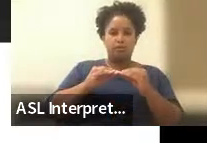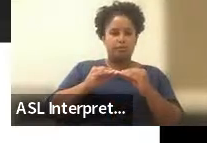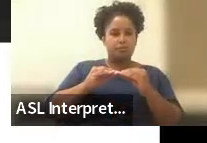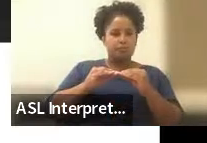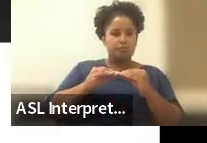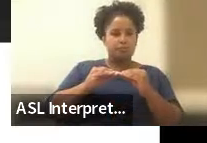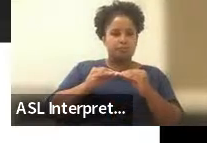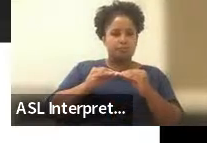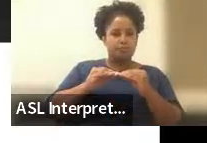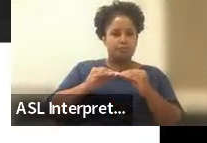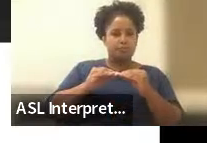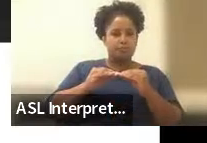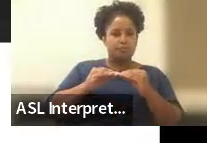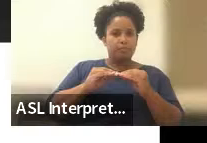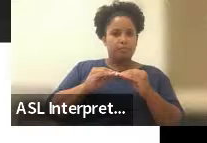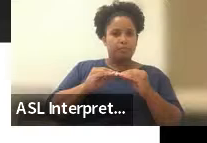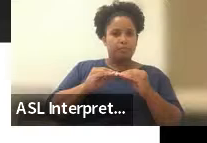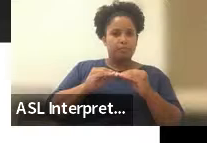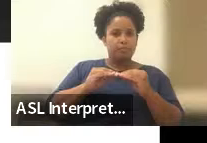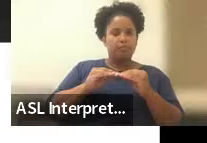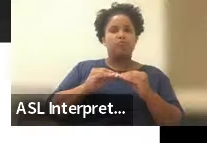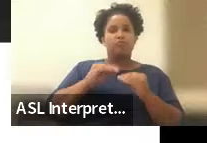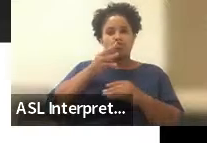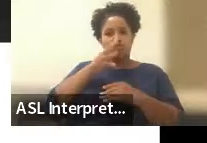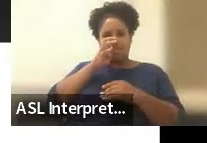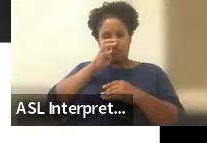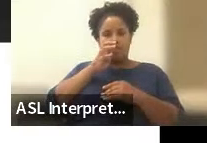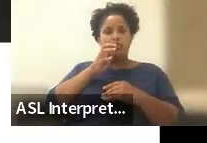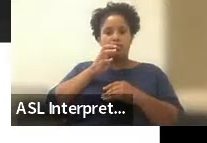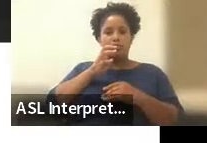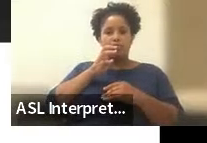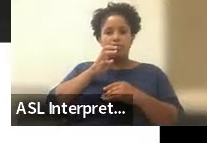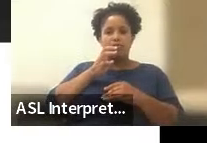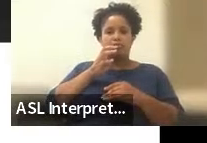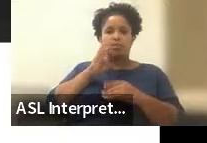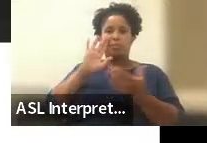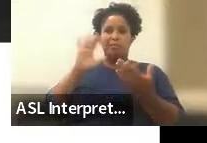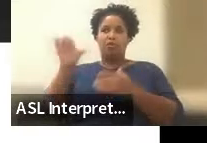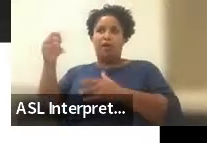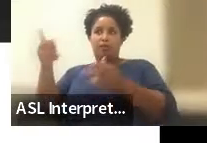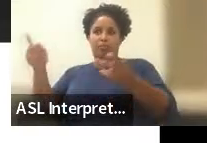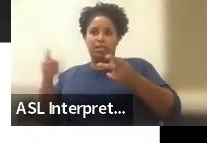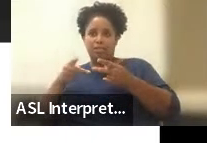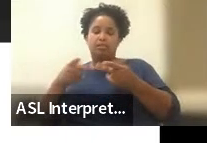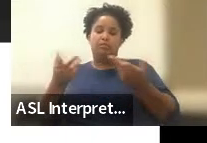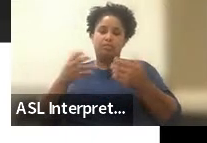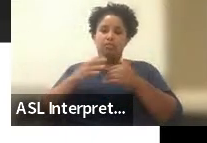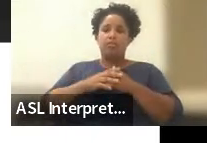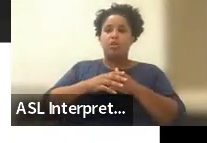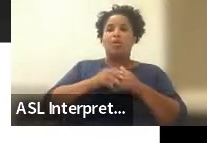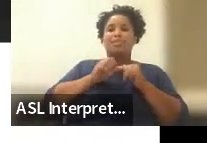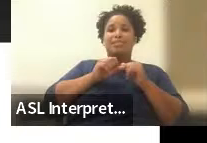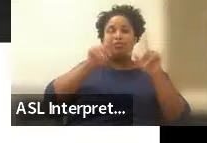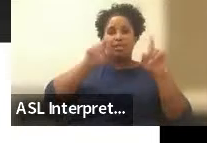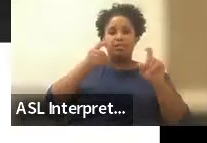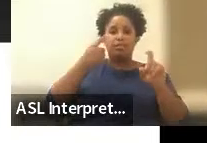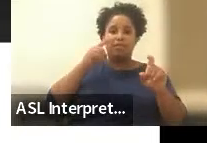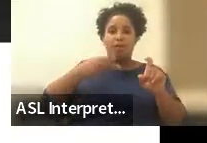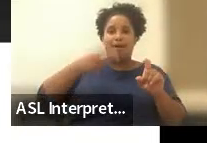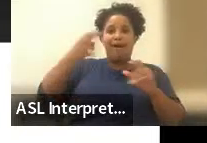yes, I think there's an argument to be made that you should continue screening testing in high-risk settings for